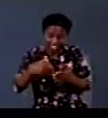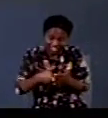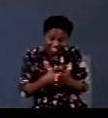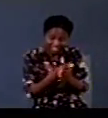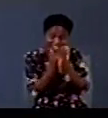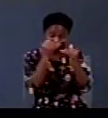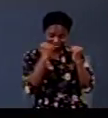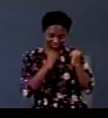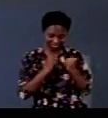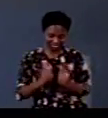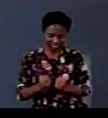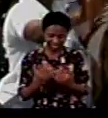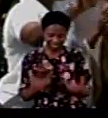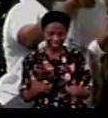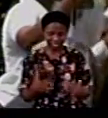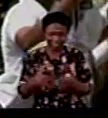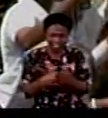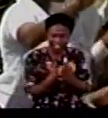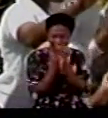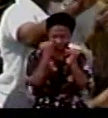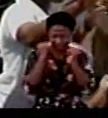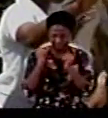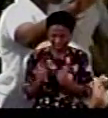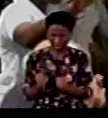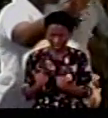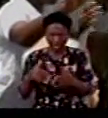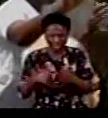in Jesus' name.